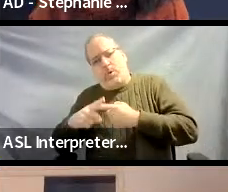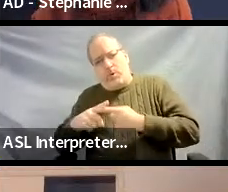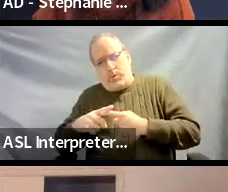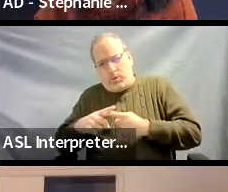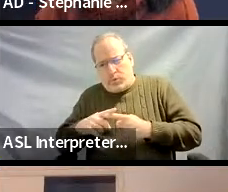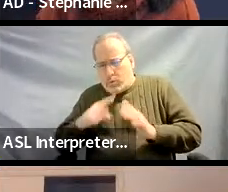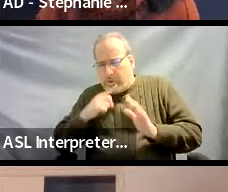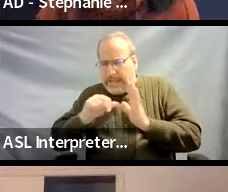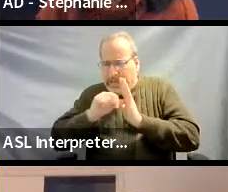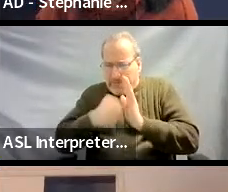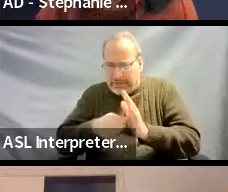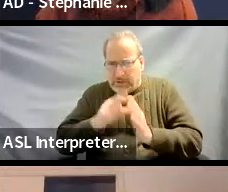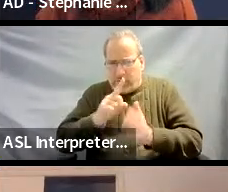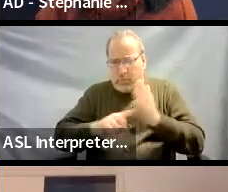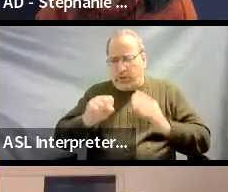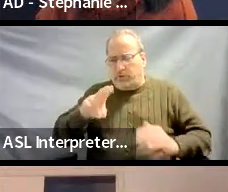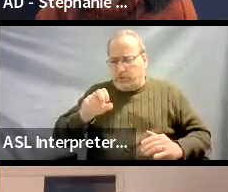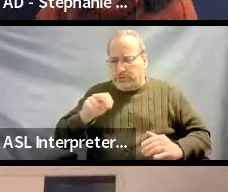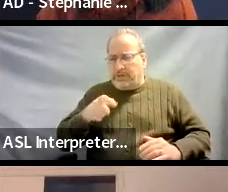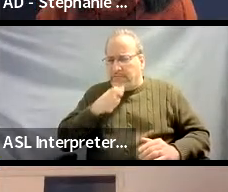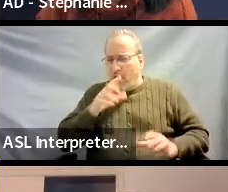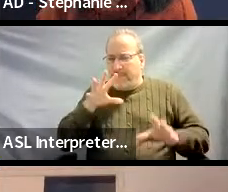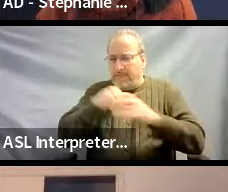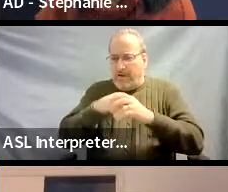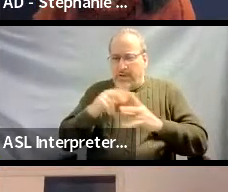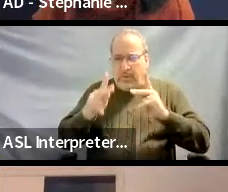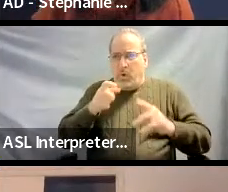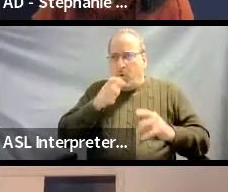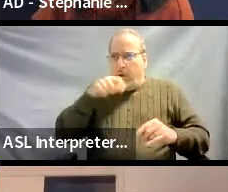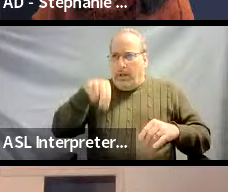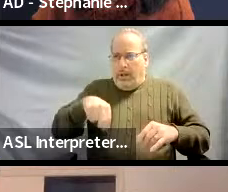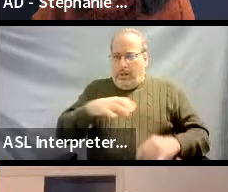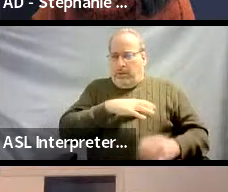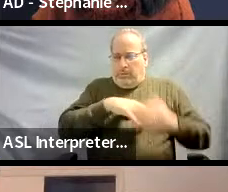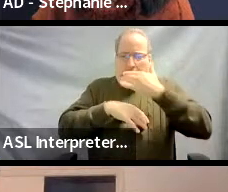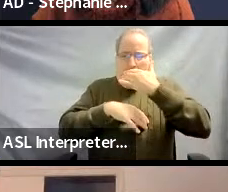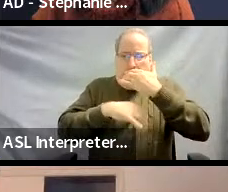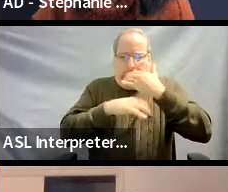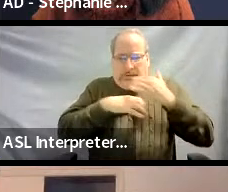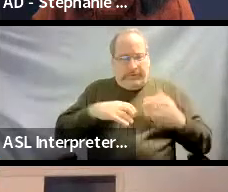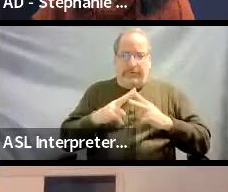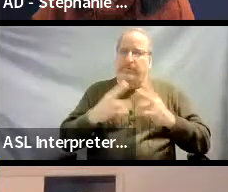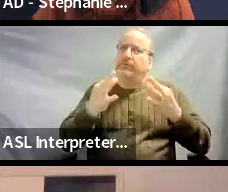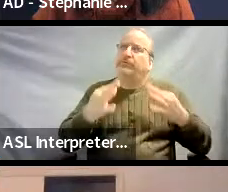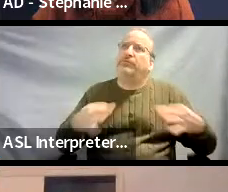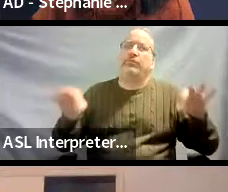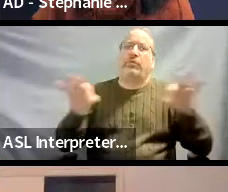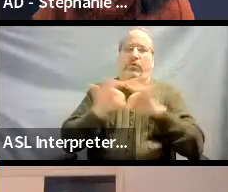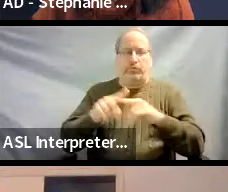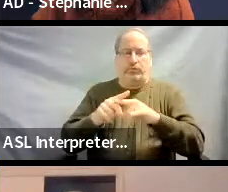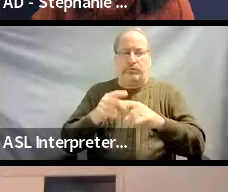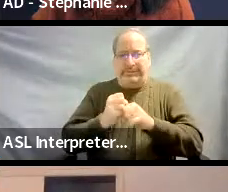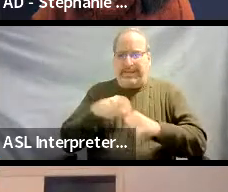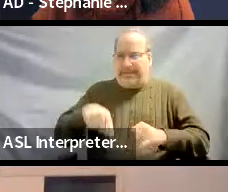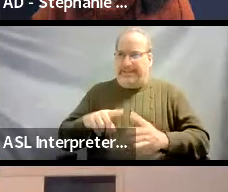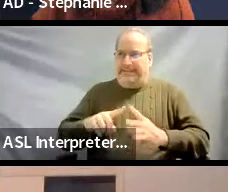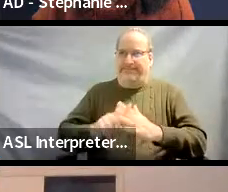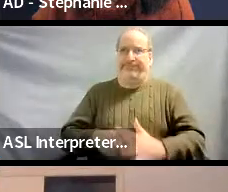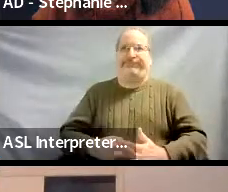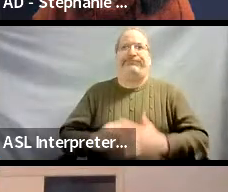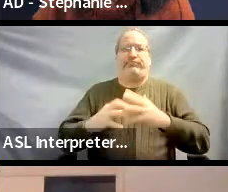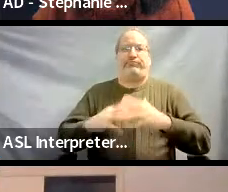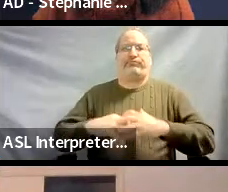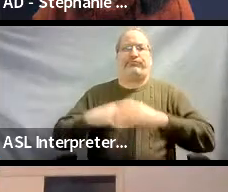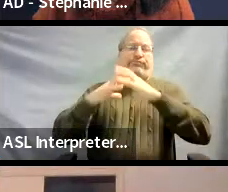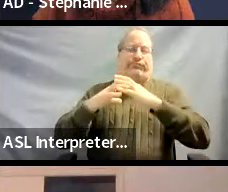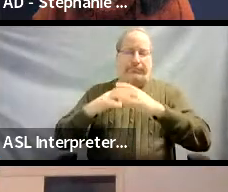what Susan was saying was the involvement of the folks from this committee was instrumental in getting this thing off the ground. There